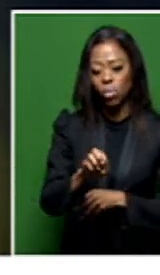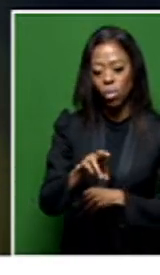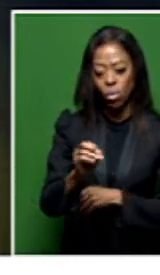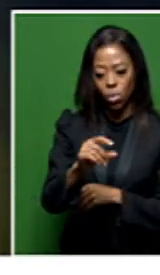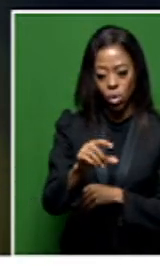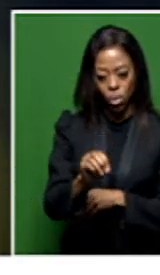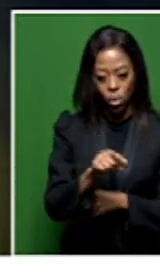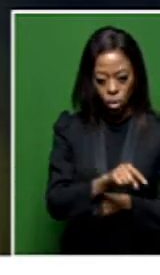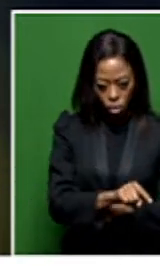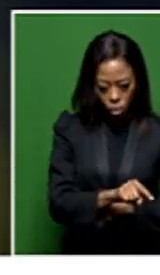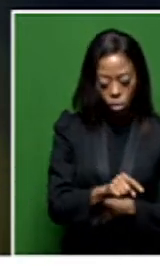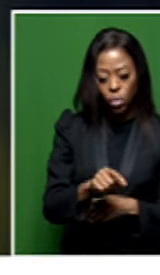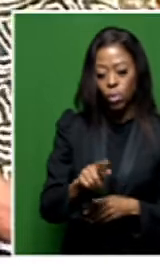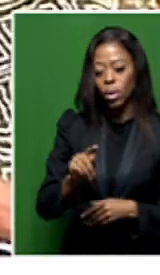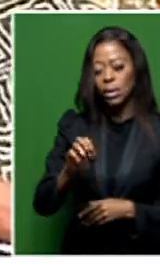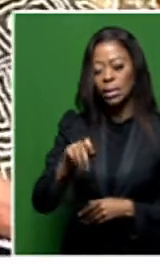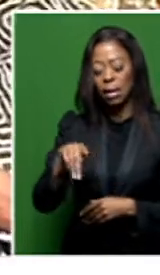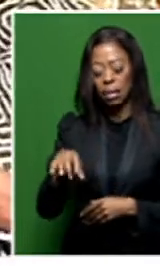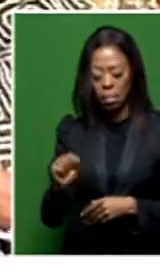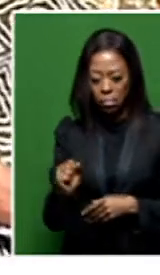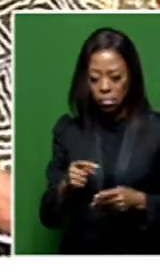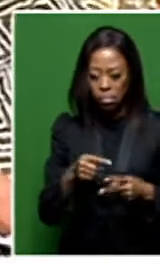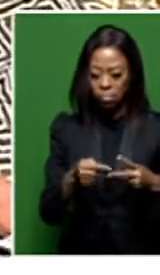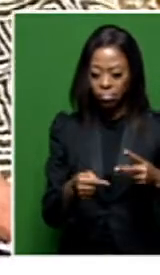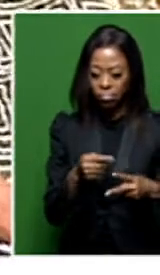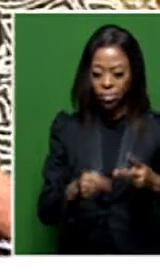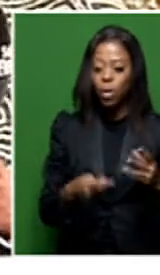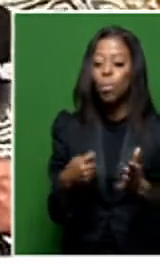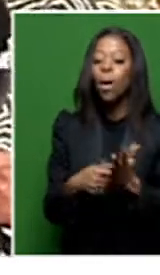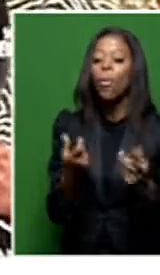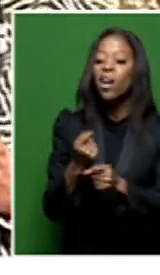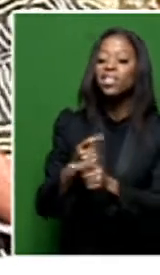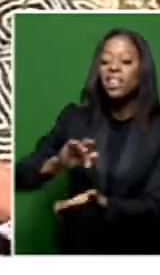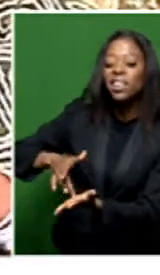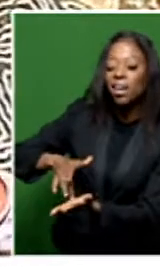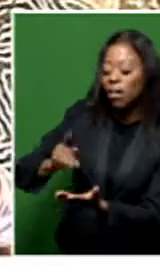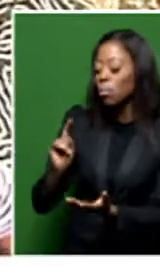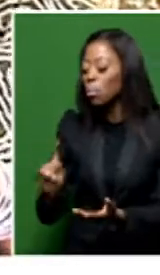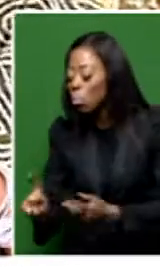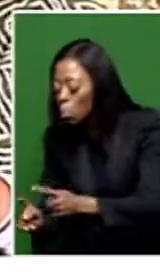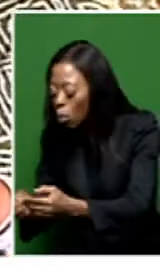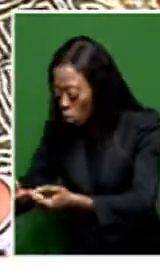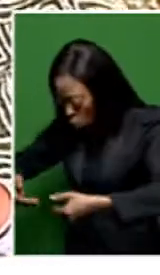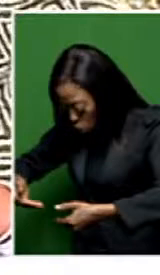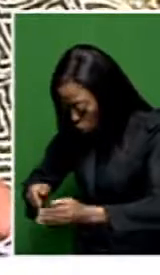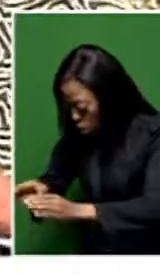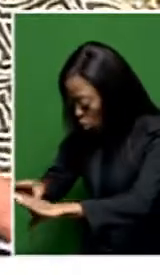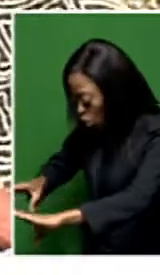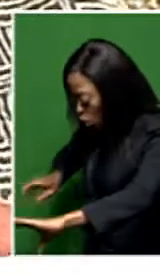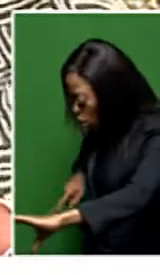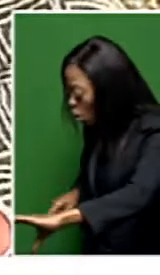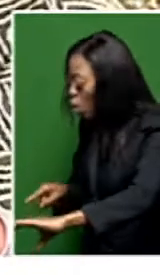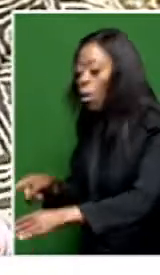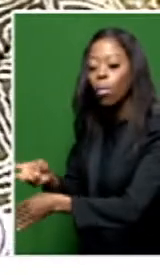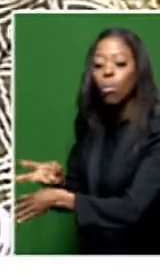stuff, the tepes and stuff, you find them at taxi ranks, you find them anywhere where there's a community of black people,